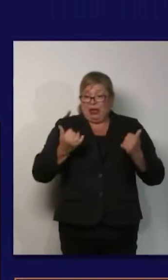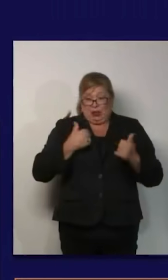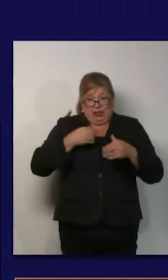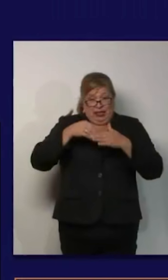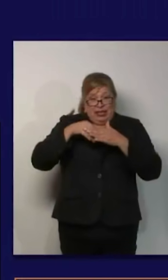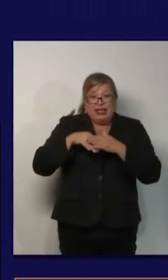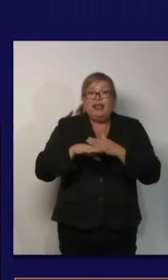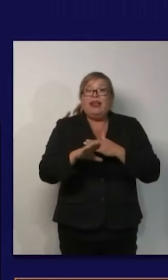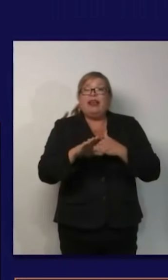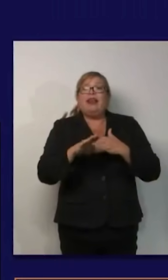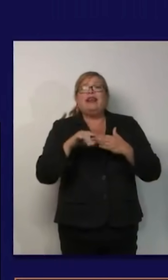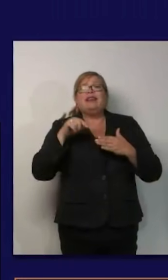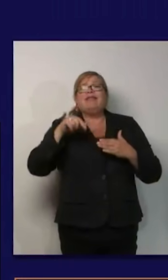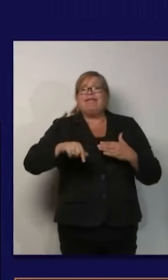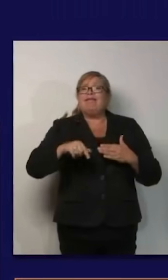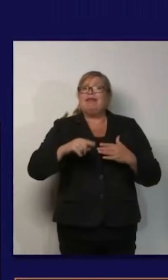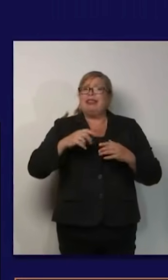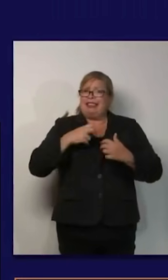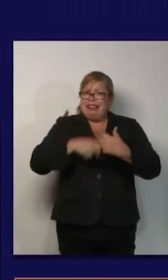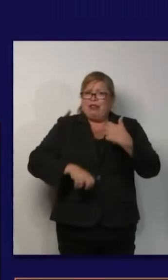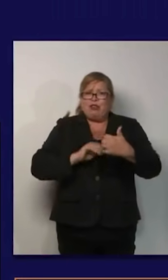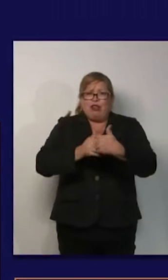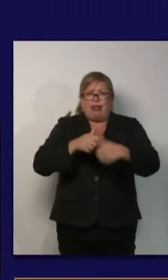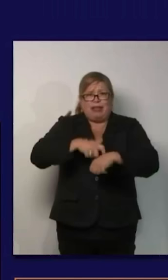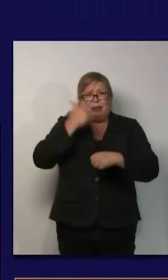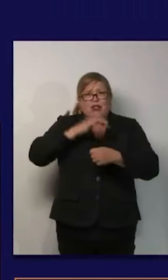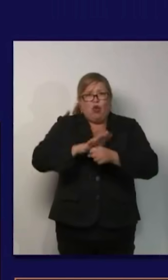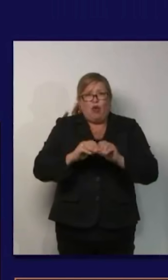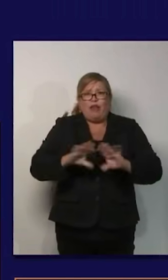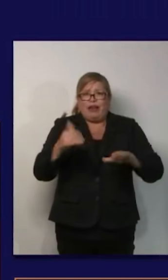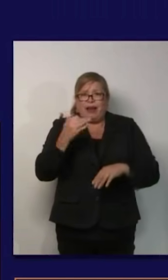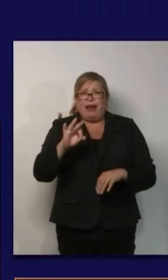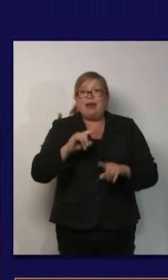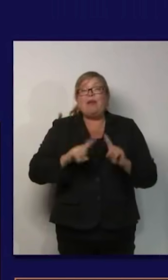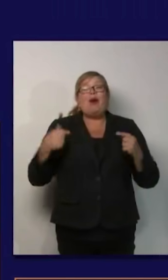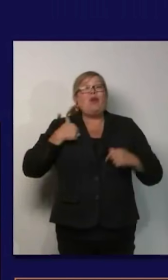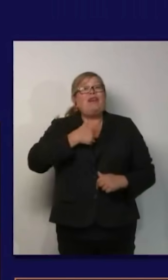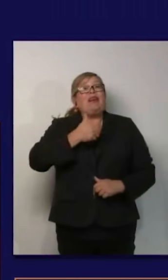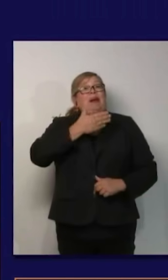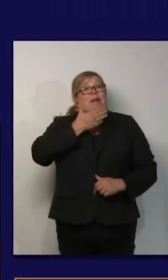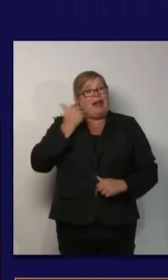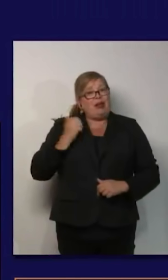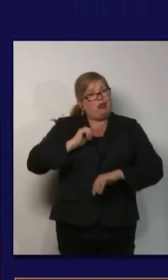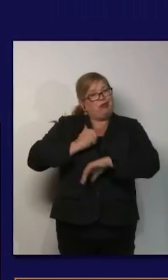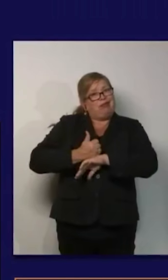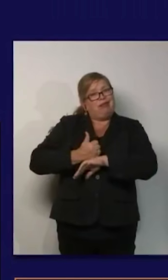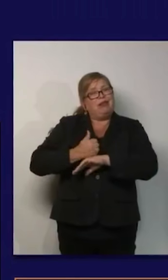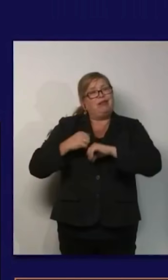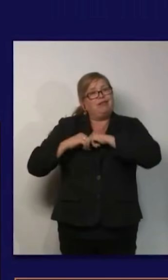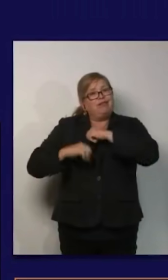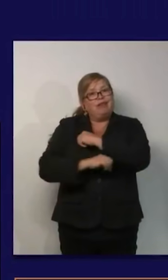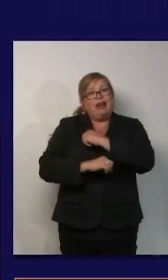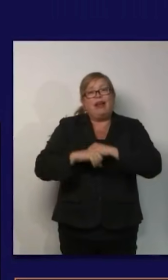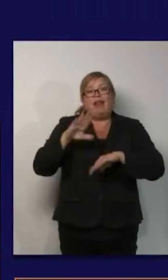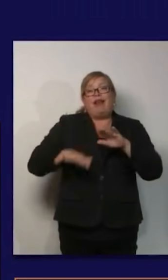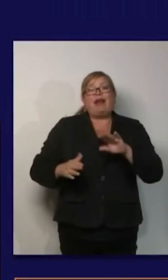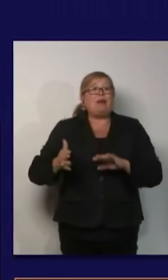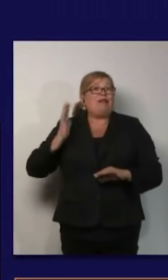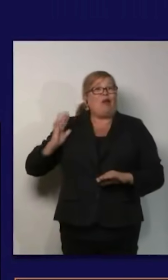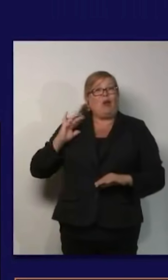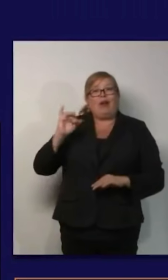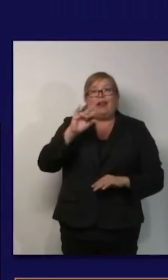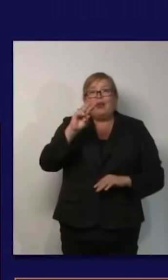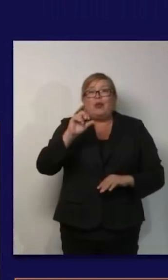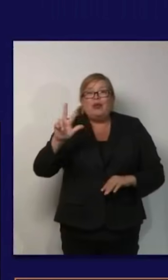of uncertainty in much better place than we entered into it in, for example, 2003, or for that